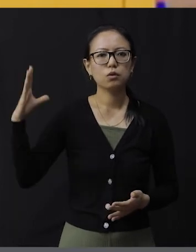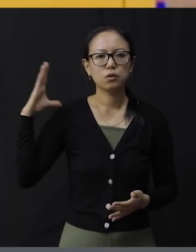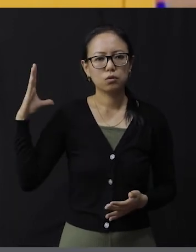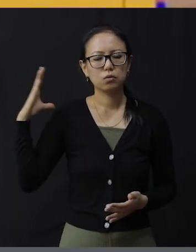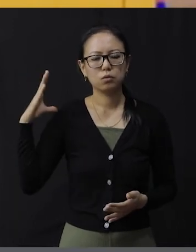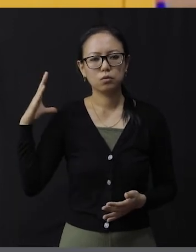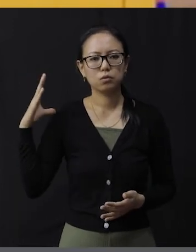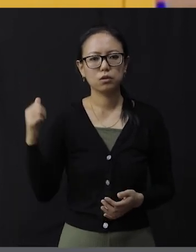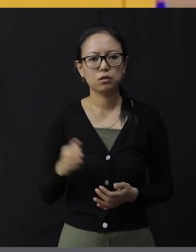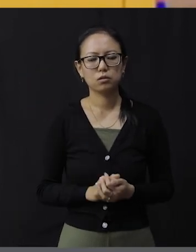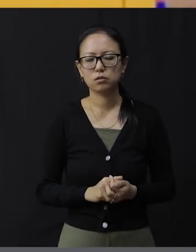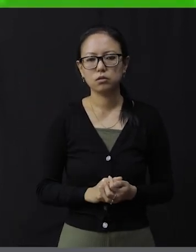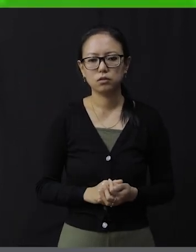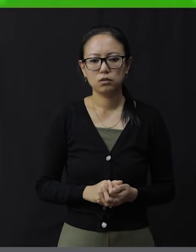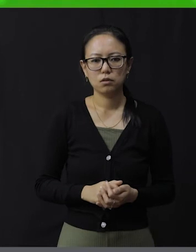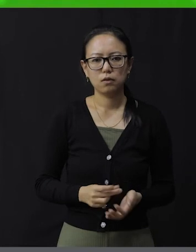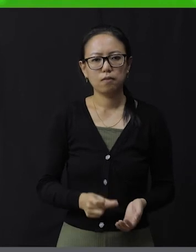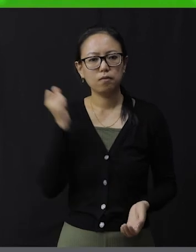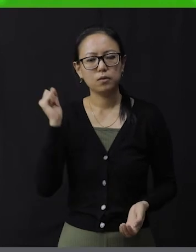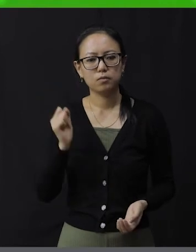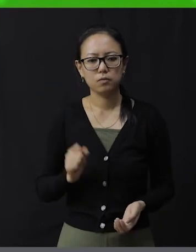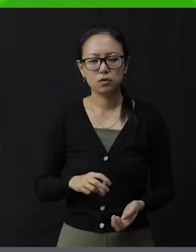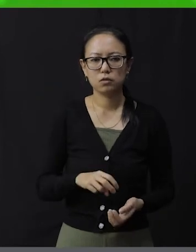into the bus or a car.